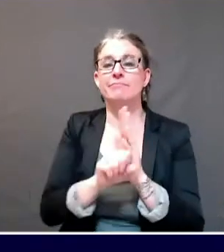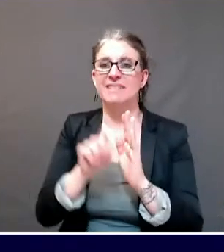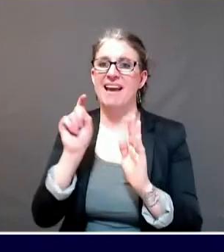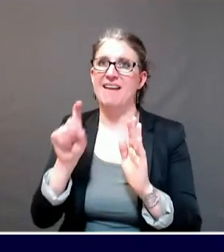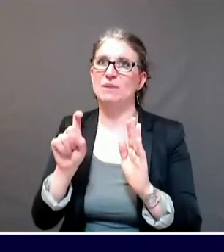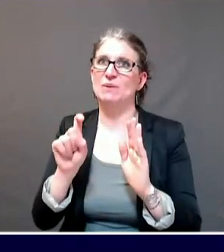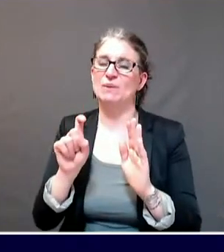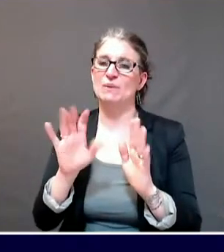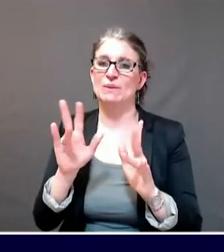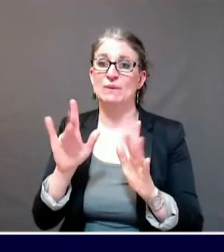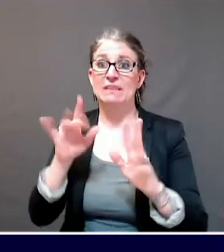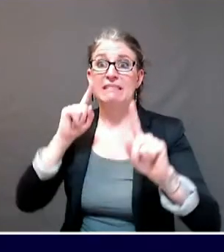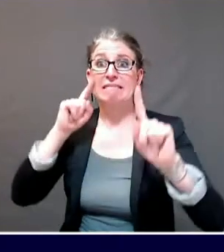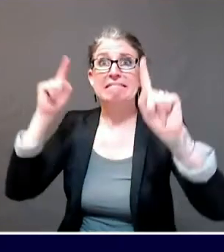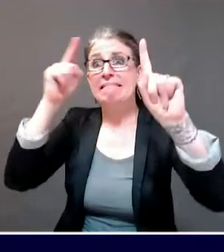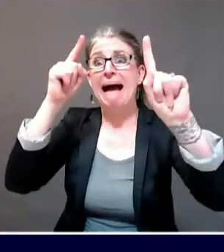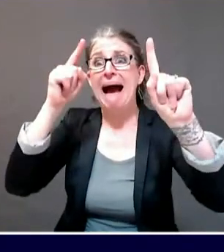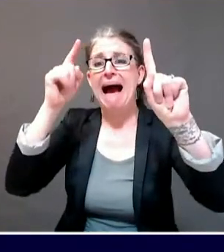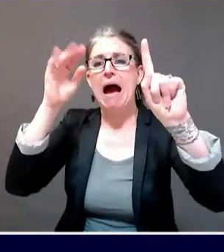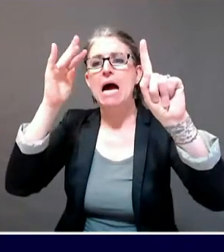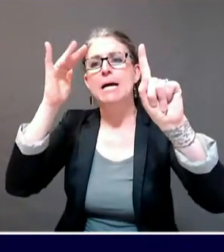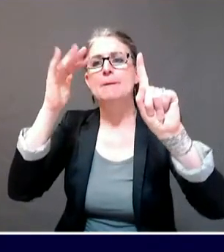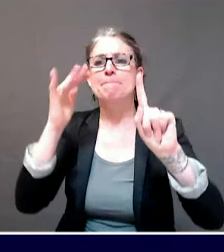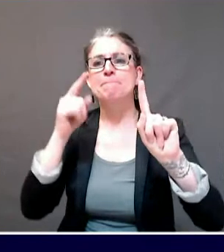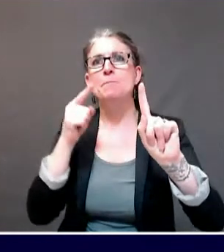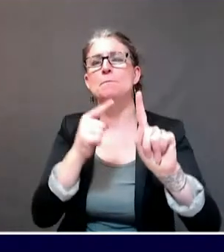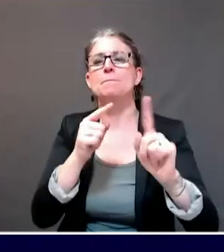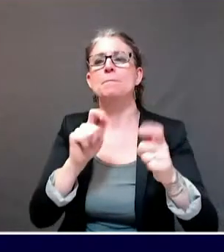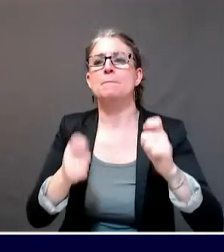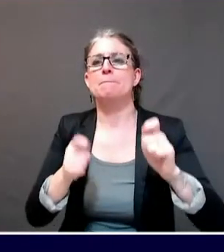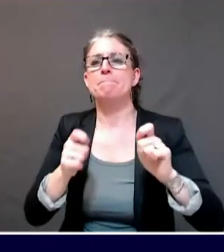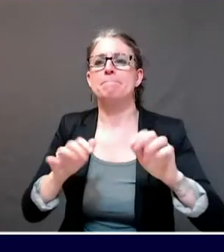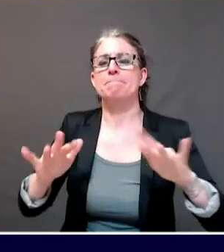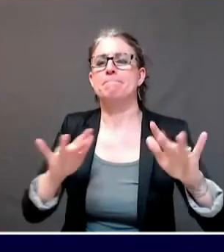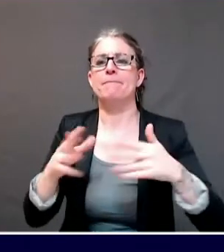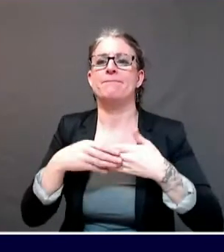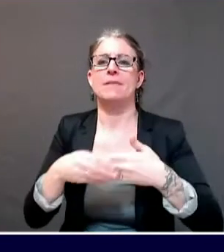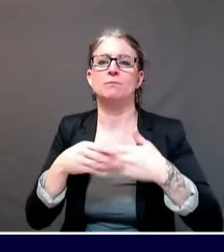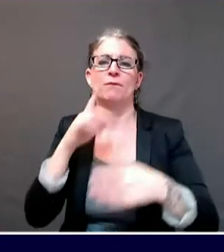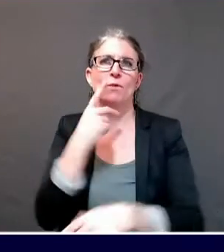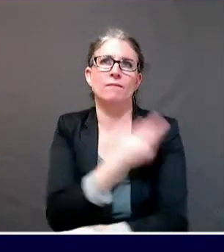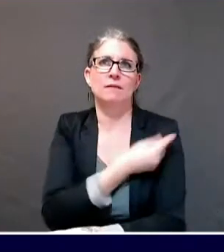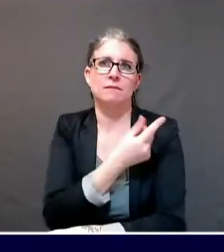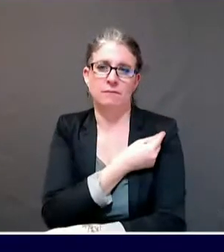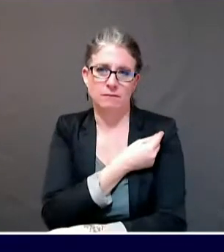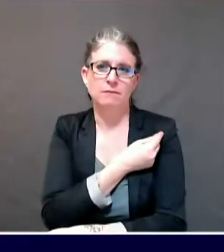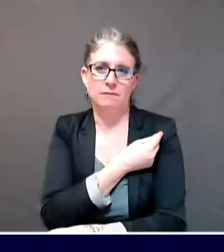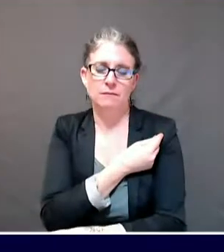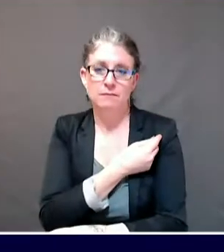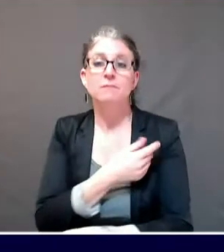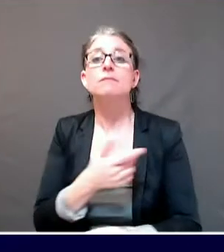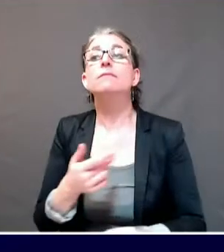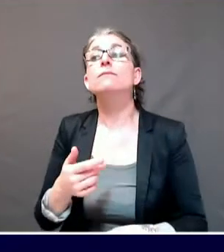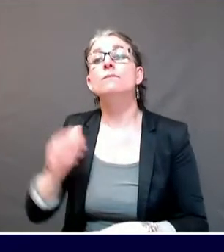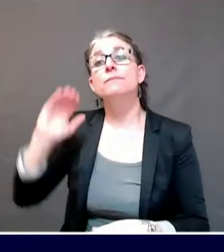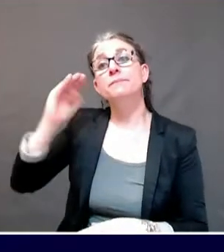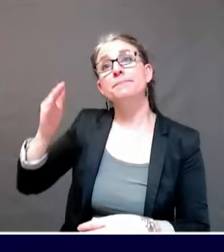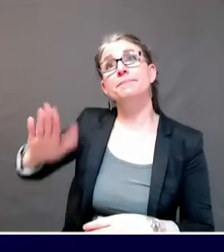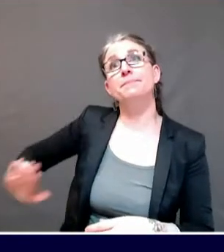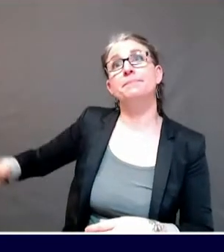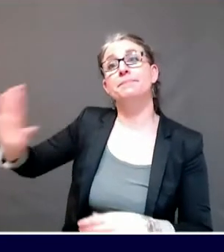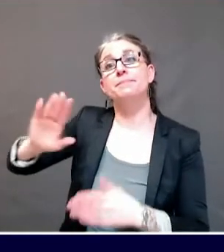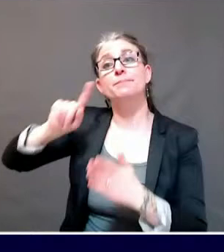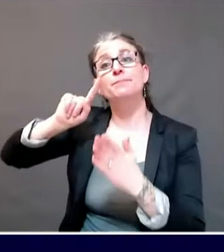total case numbers are? And can you talk about like how important contact tracing is now at this point in the pandemic as opposed to testing